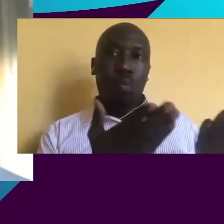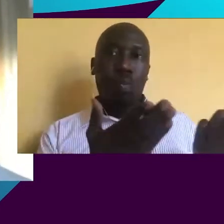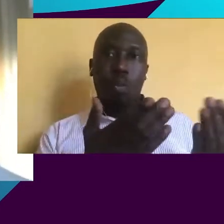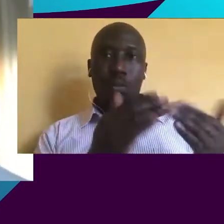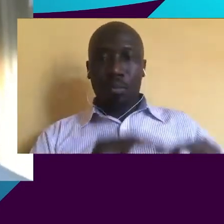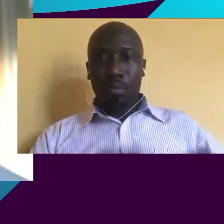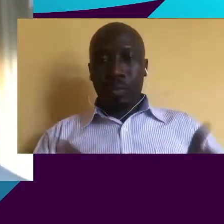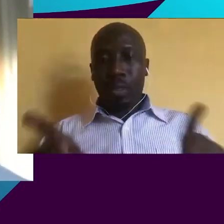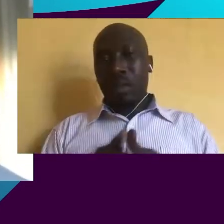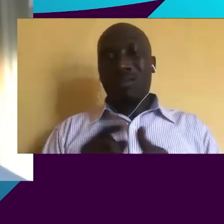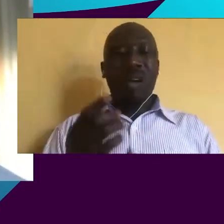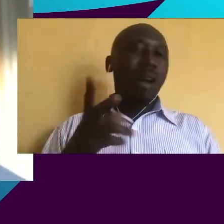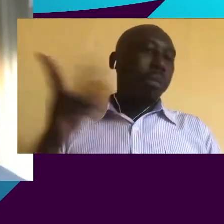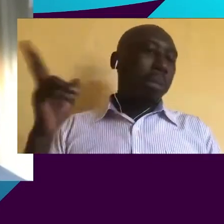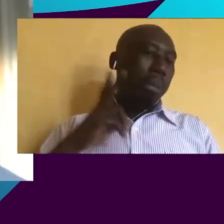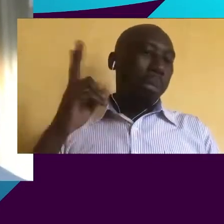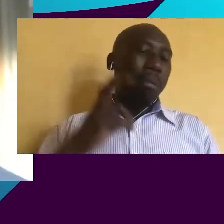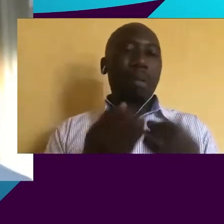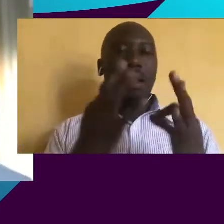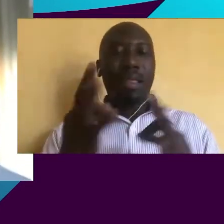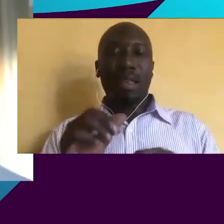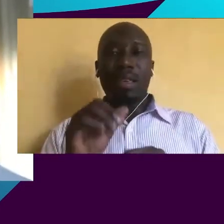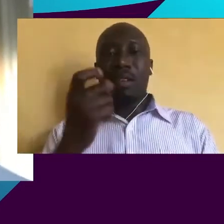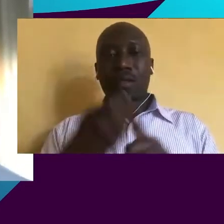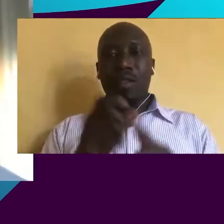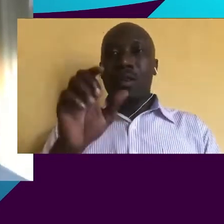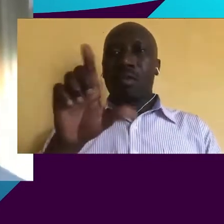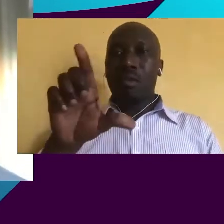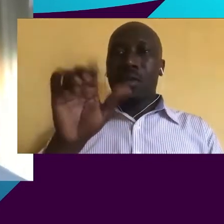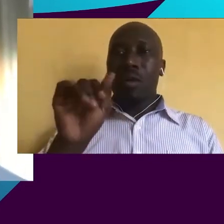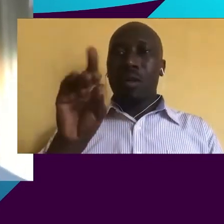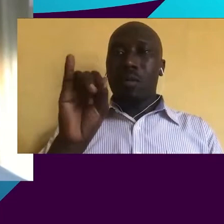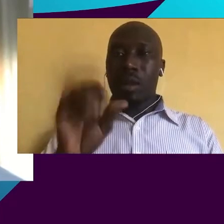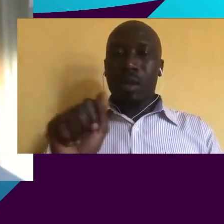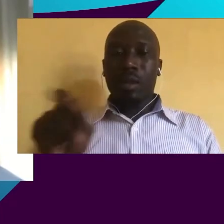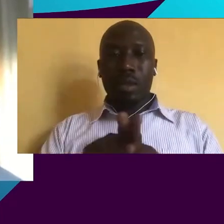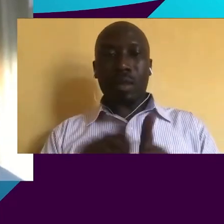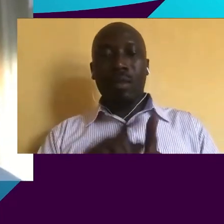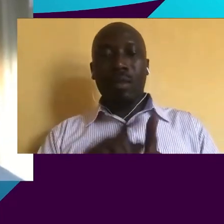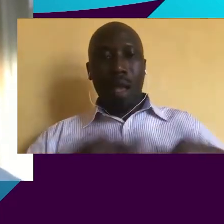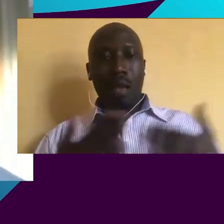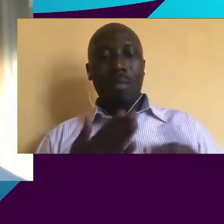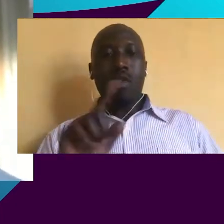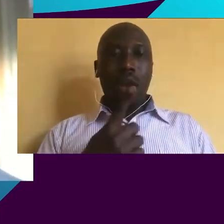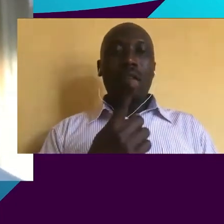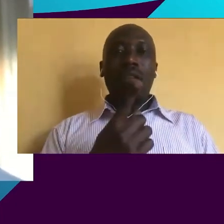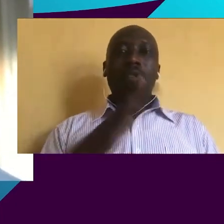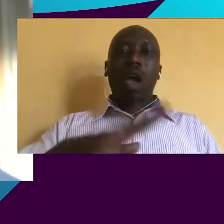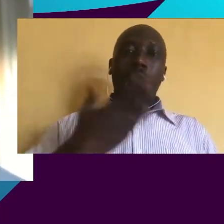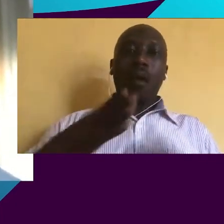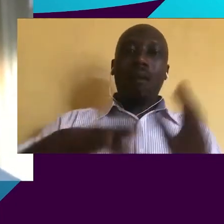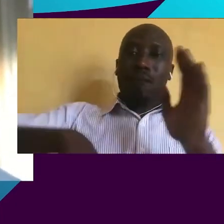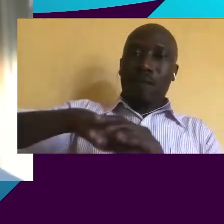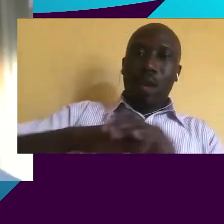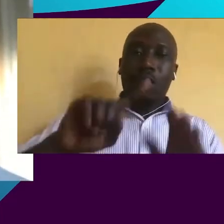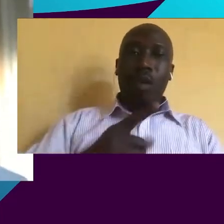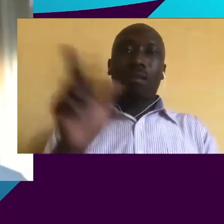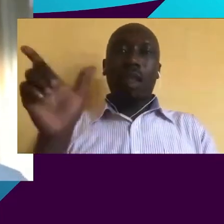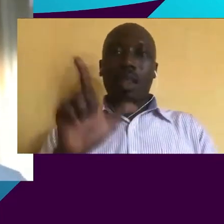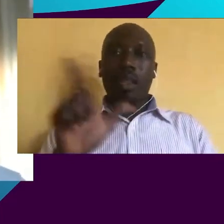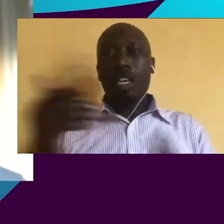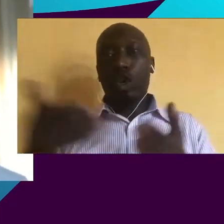lot from Lydia, and I'm very happy that she's one of our players in one of our leagues, the new leagues that we have